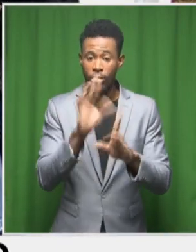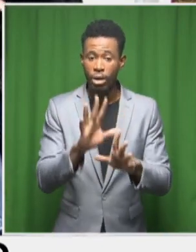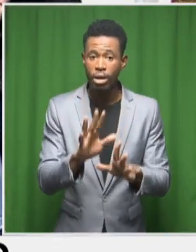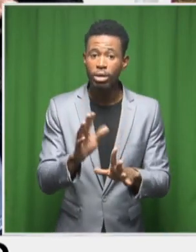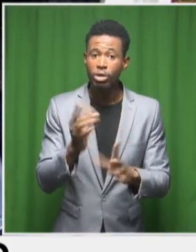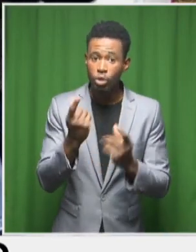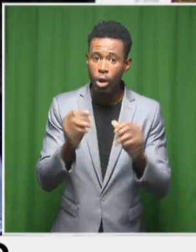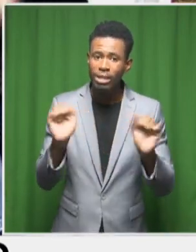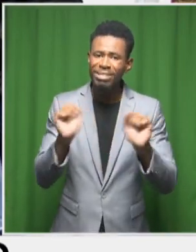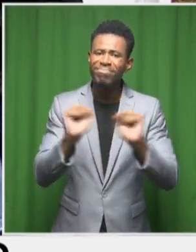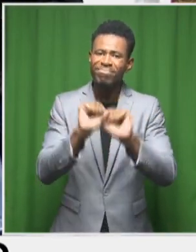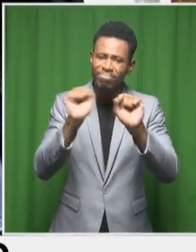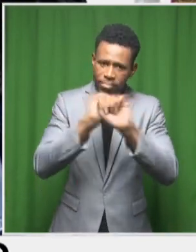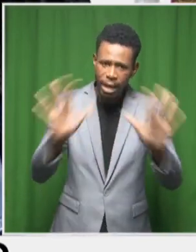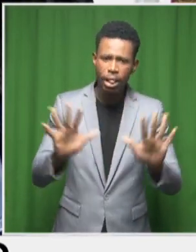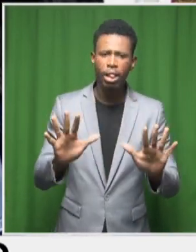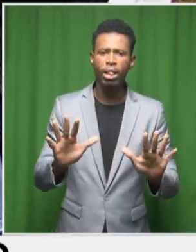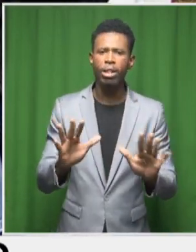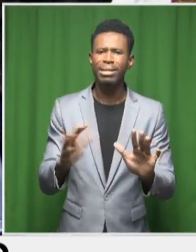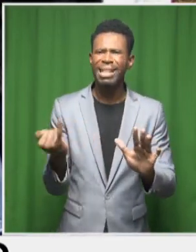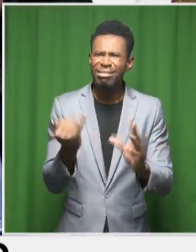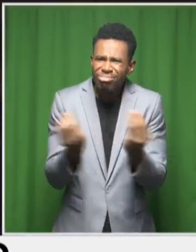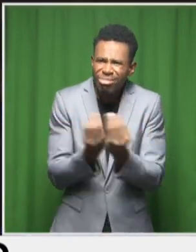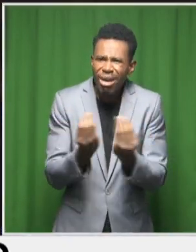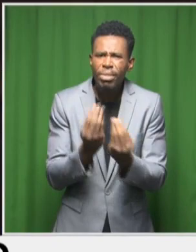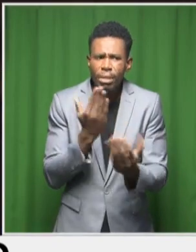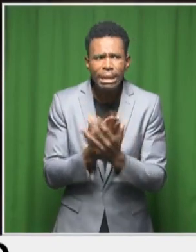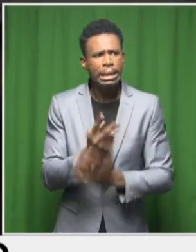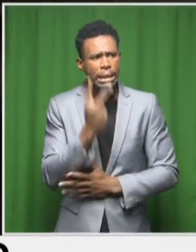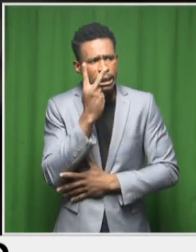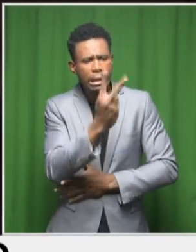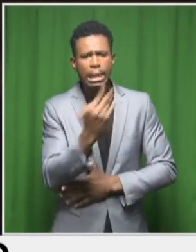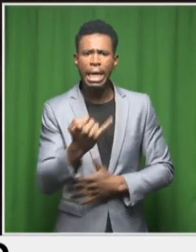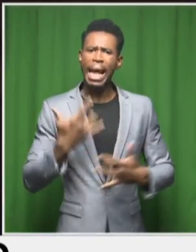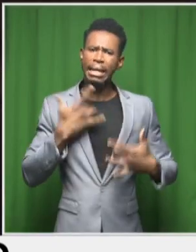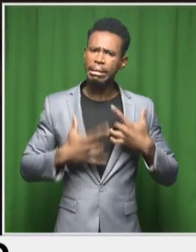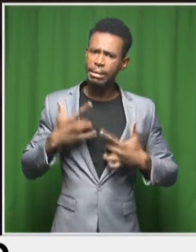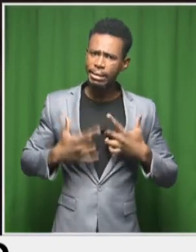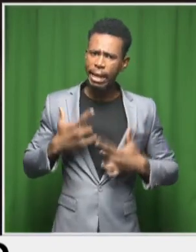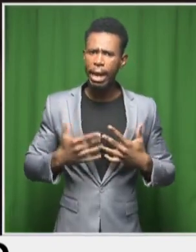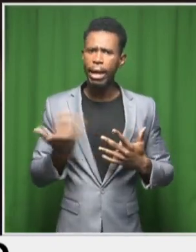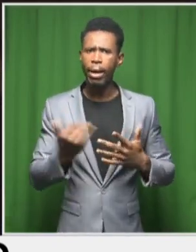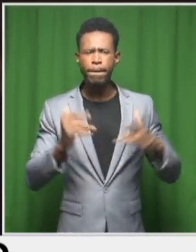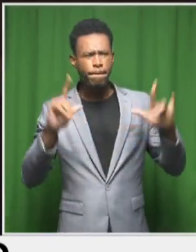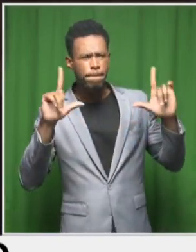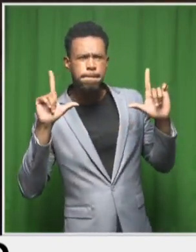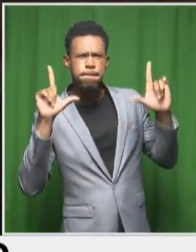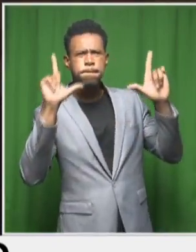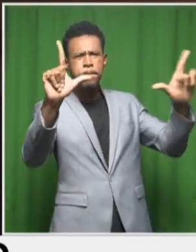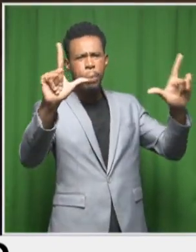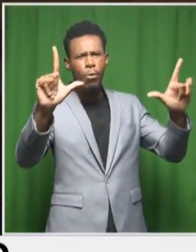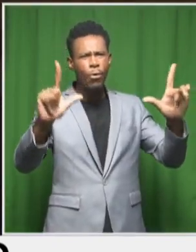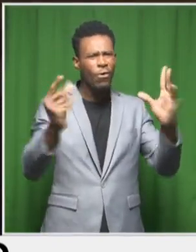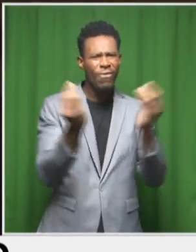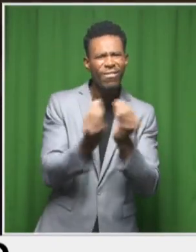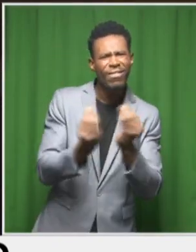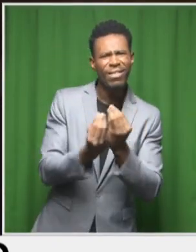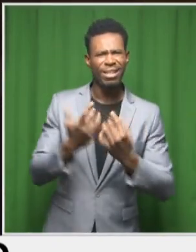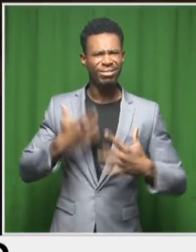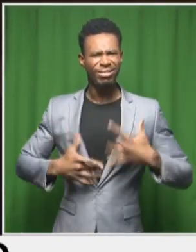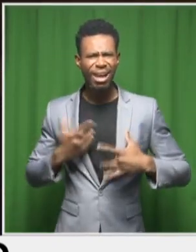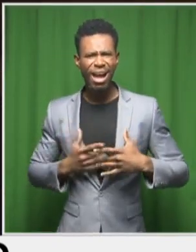miracle layout. Let's see the flags. Let's see the countries. But that's all at the fan park. represented. I know coming into the city, you just see the